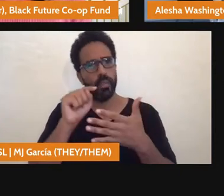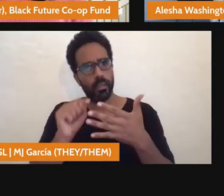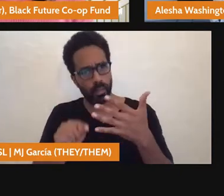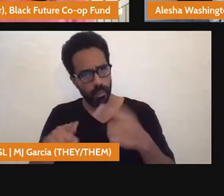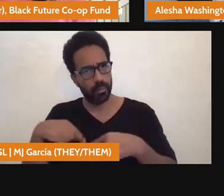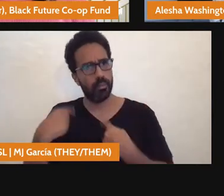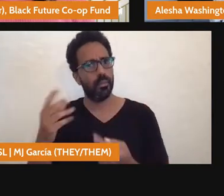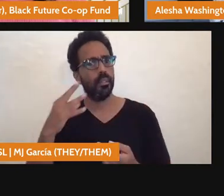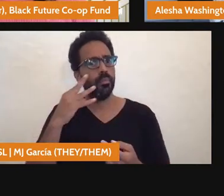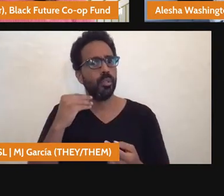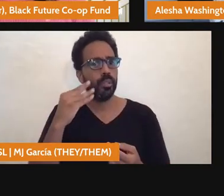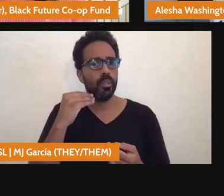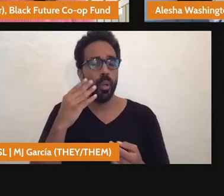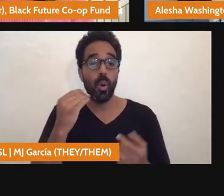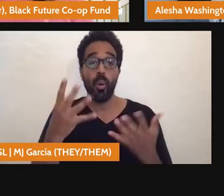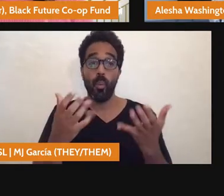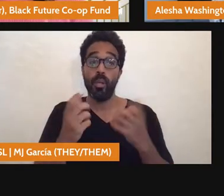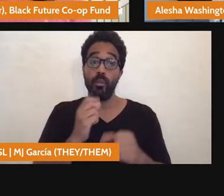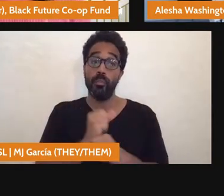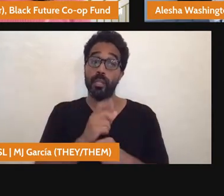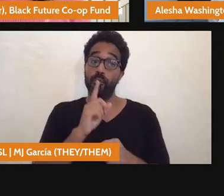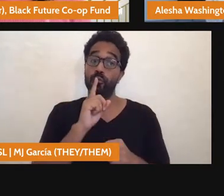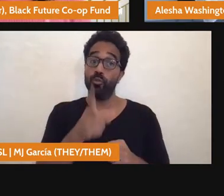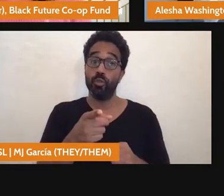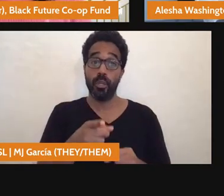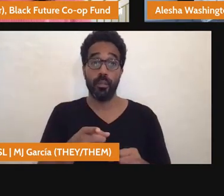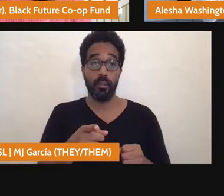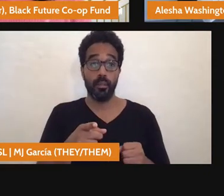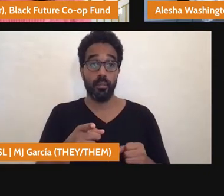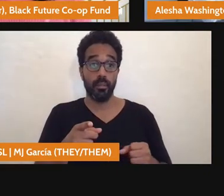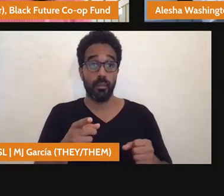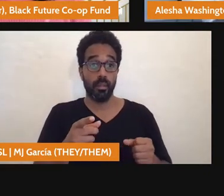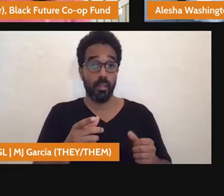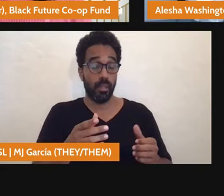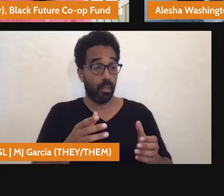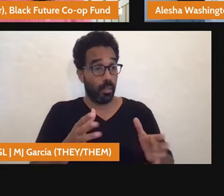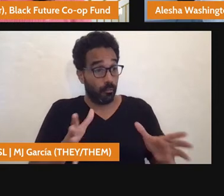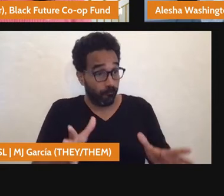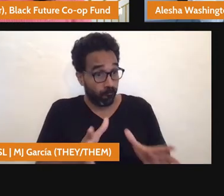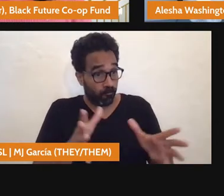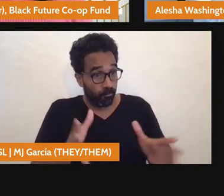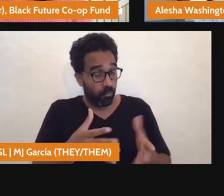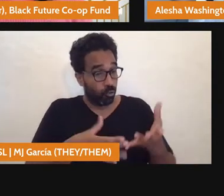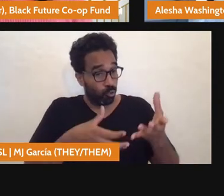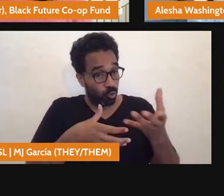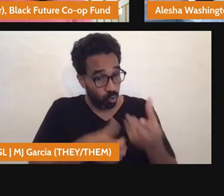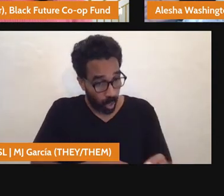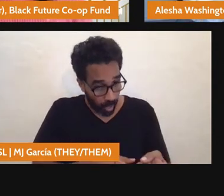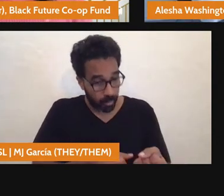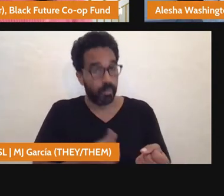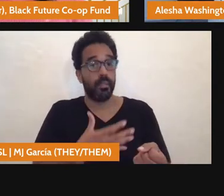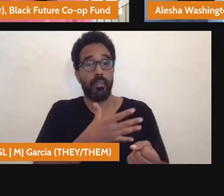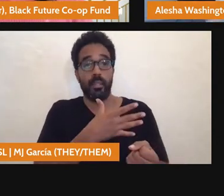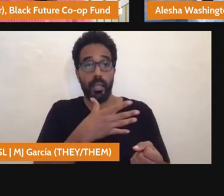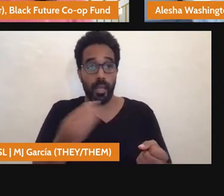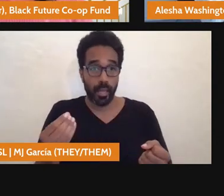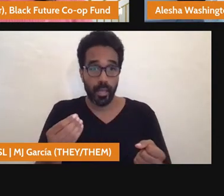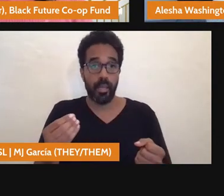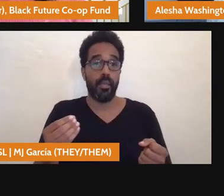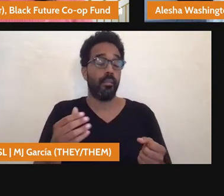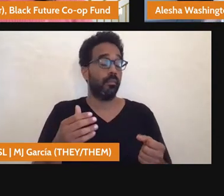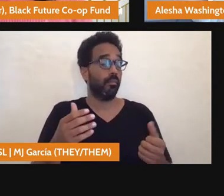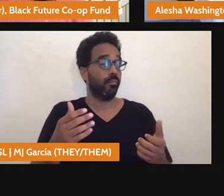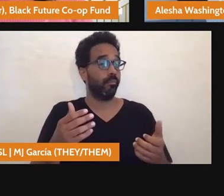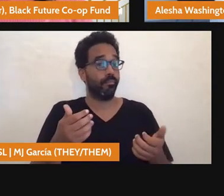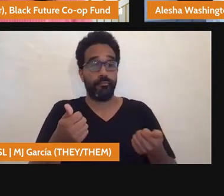I want to hold space to ensure that in the effort of trying to build trust-based philanthropy and be more community-centered, we're still not trying to